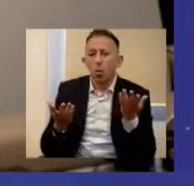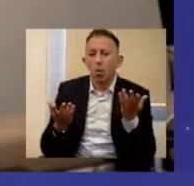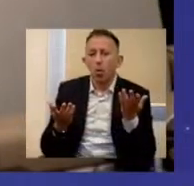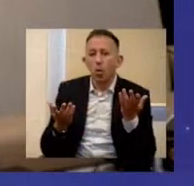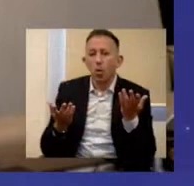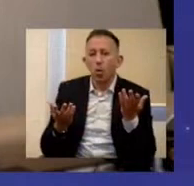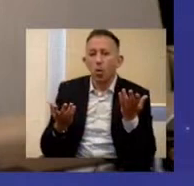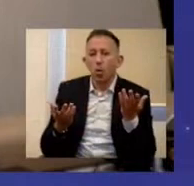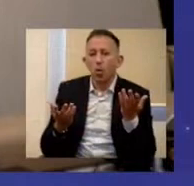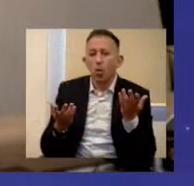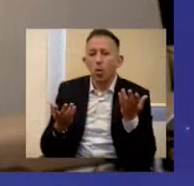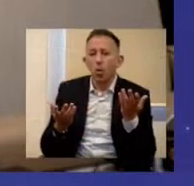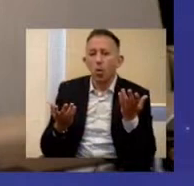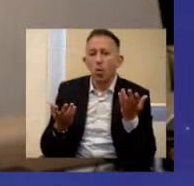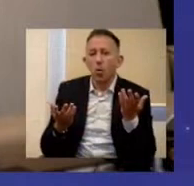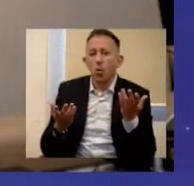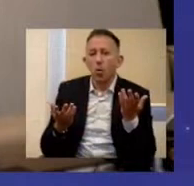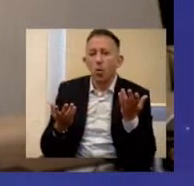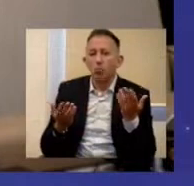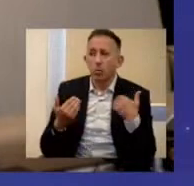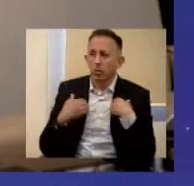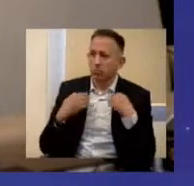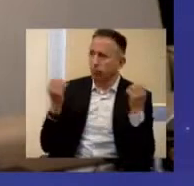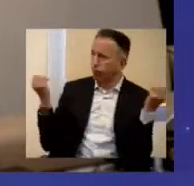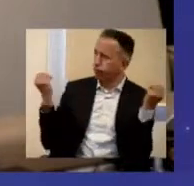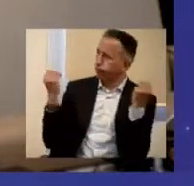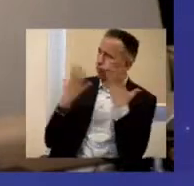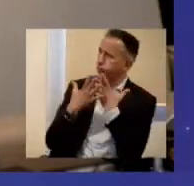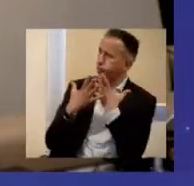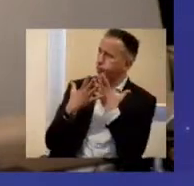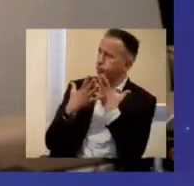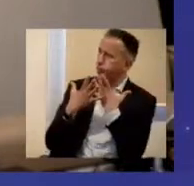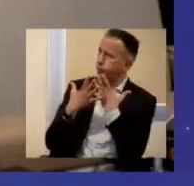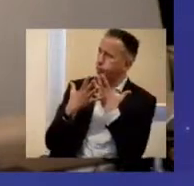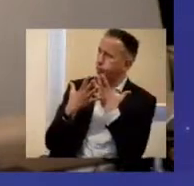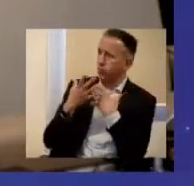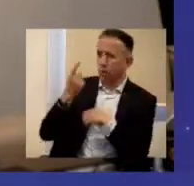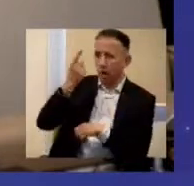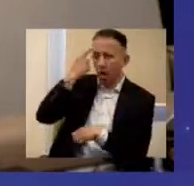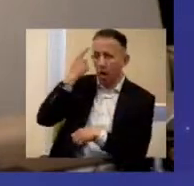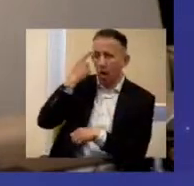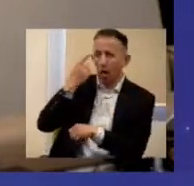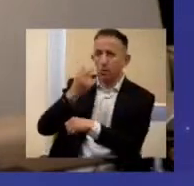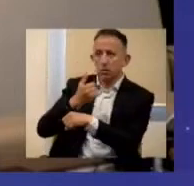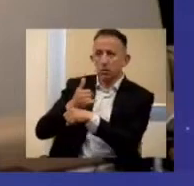how far do you think we are from the desirable perspectives that you have outlined?